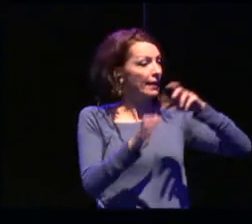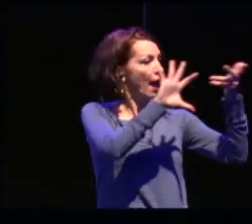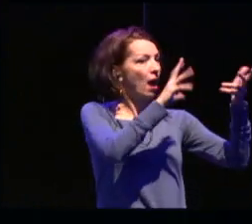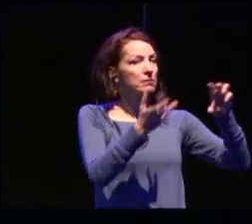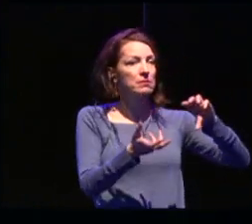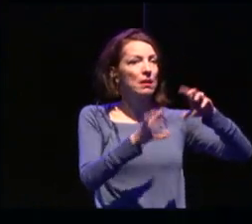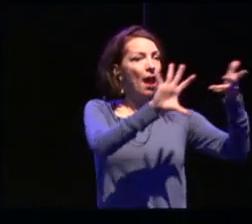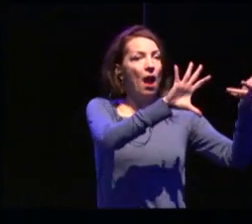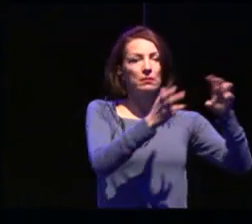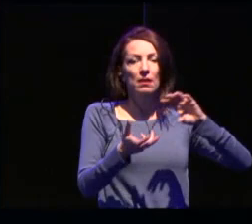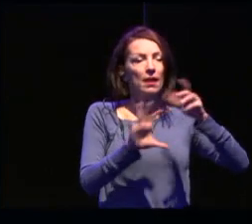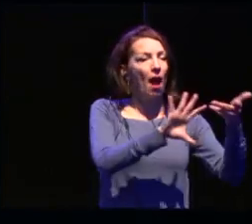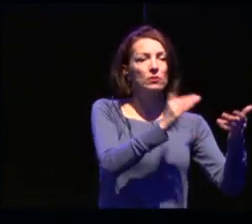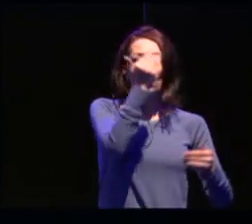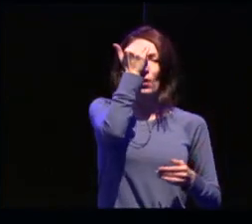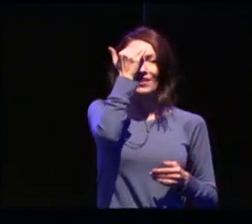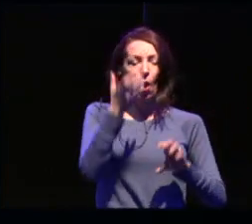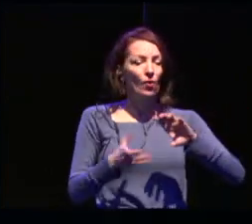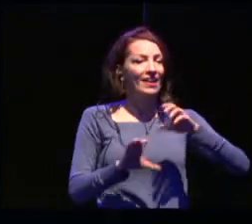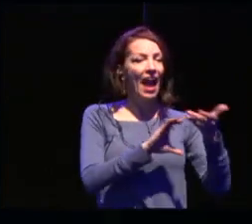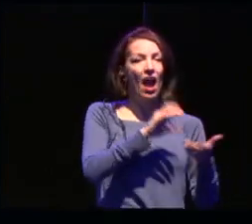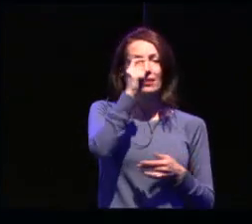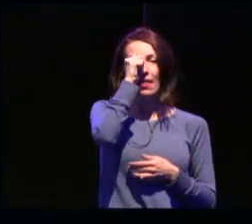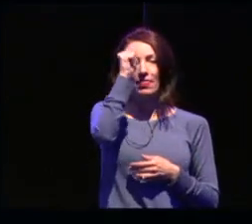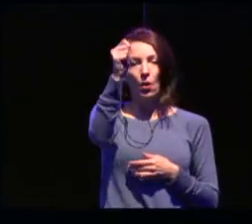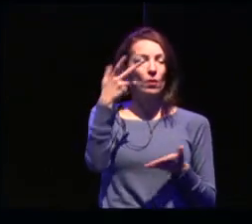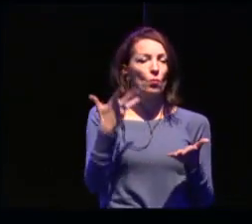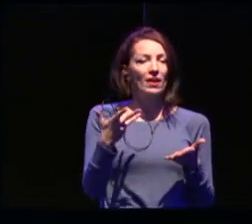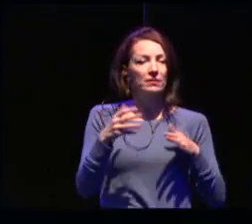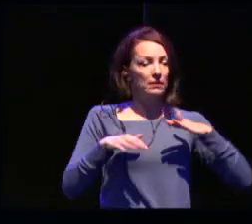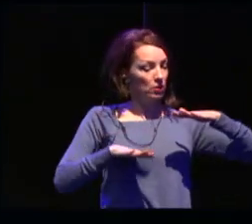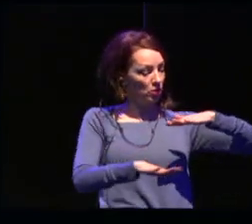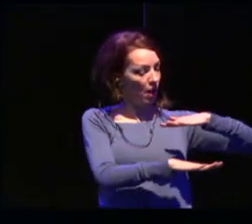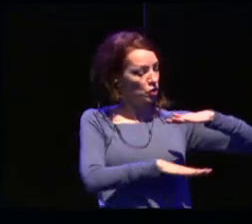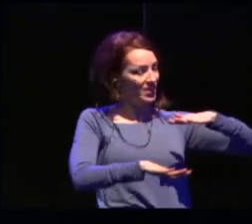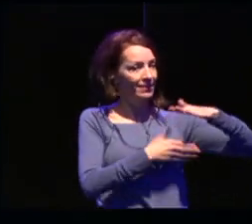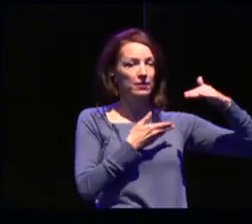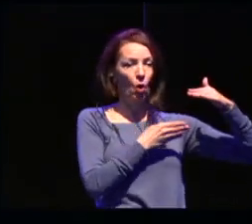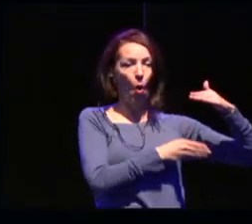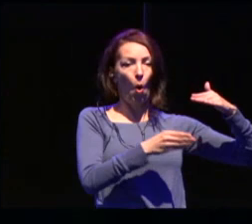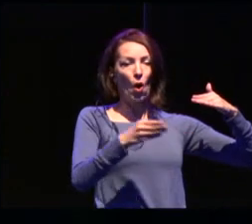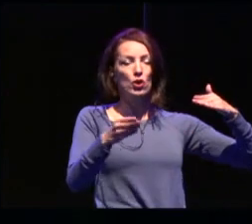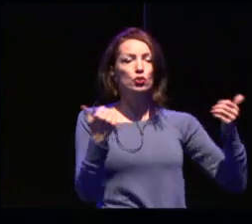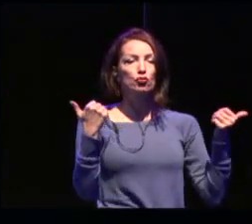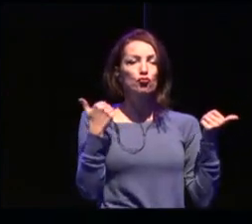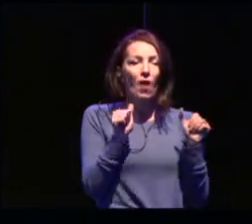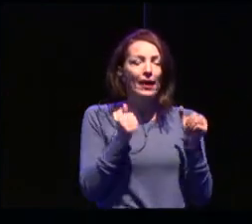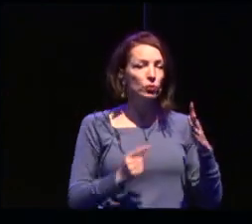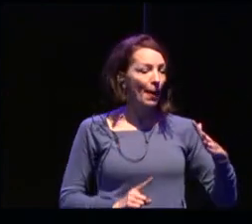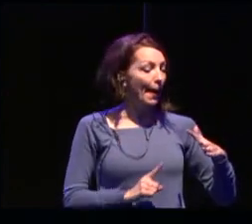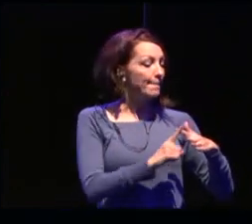see. But we know in the chaos theory that underneath chaos is actually an underlying order that's seeking to emerge. So we call it chaotic, a